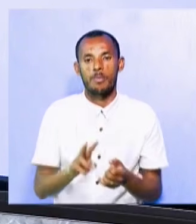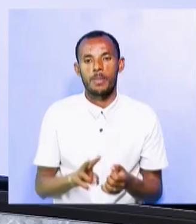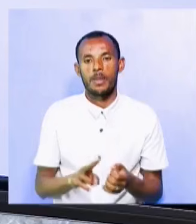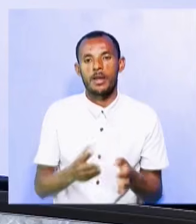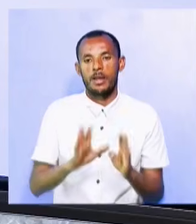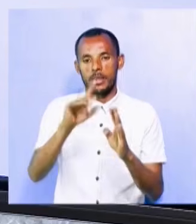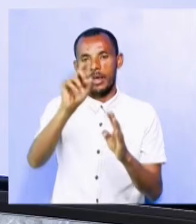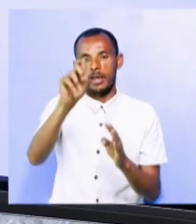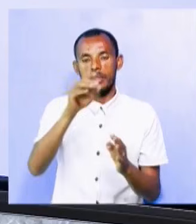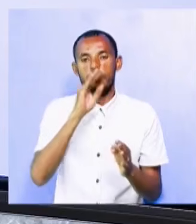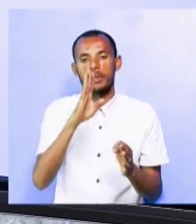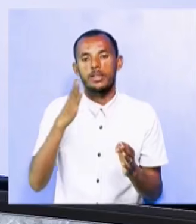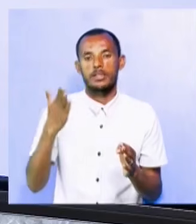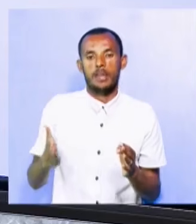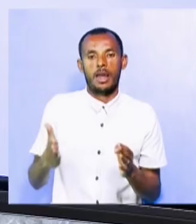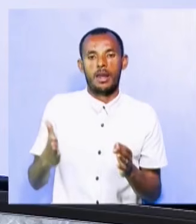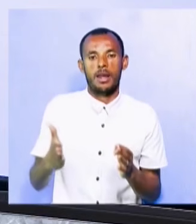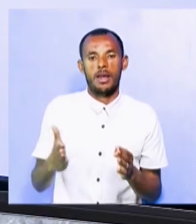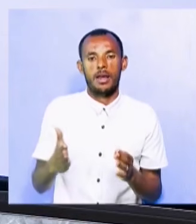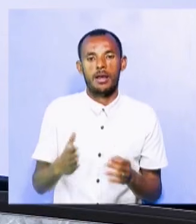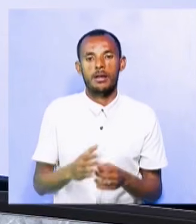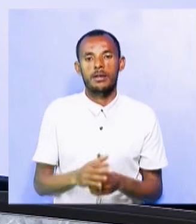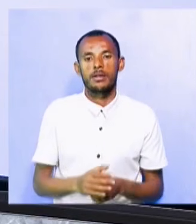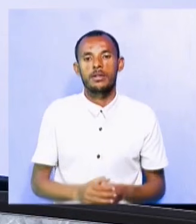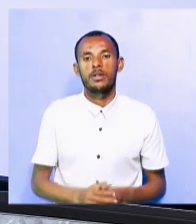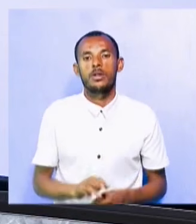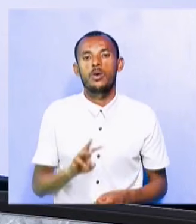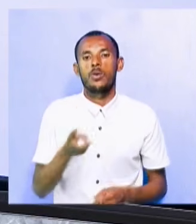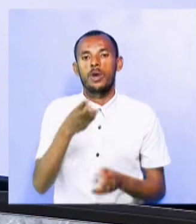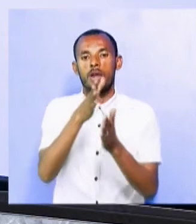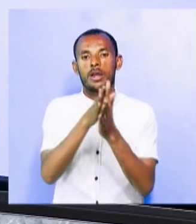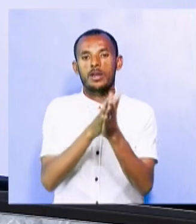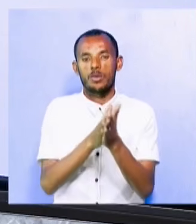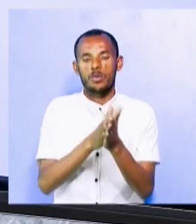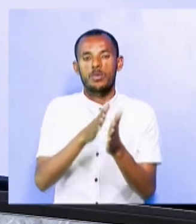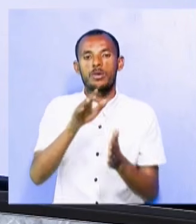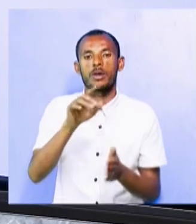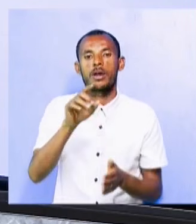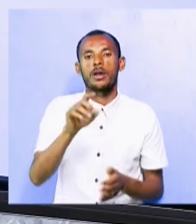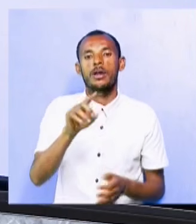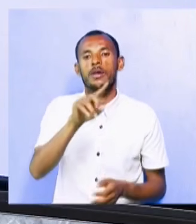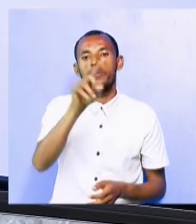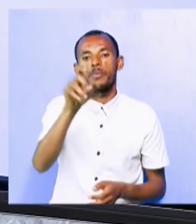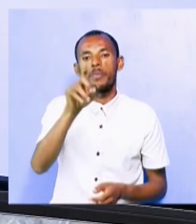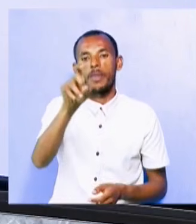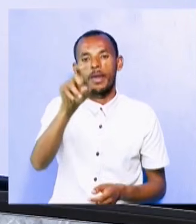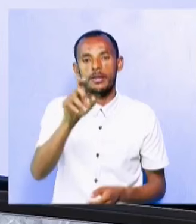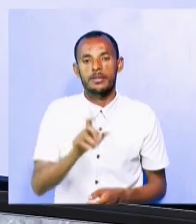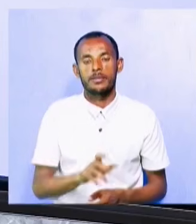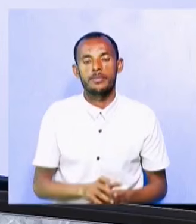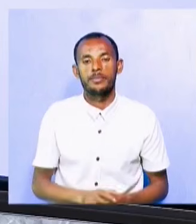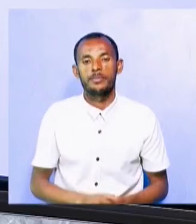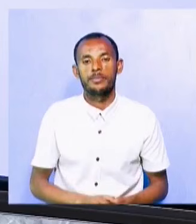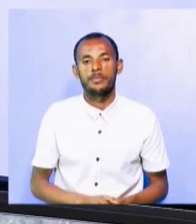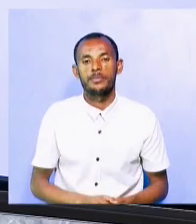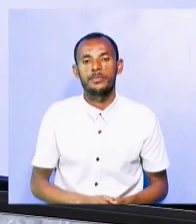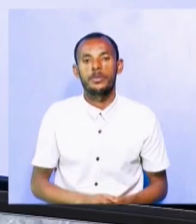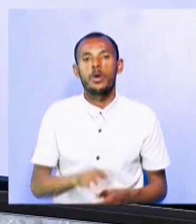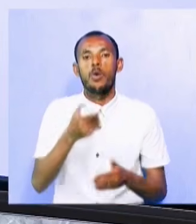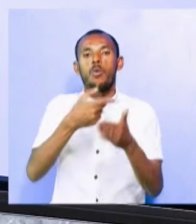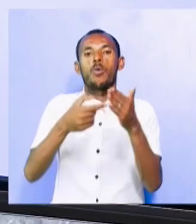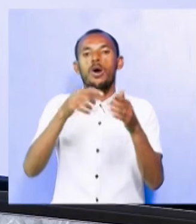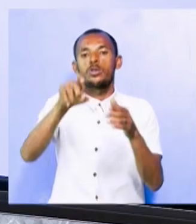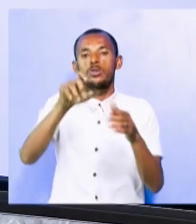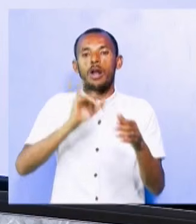let x be the side, then we need x. Okay, so what should I do